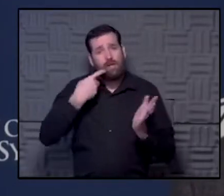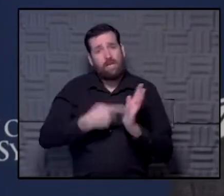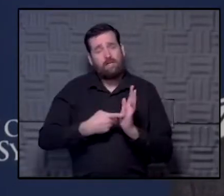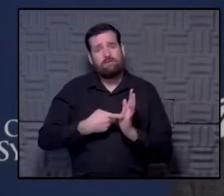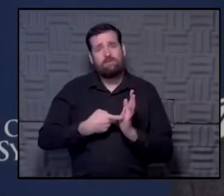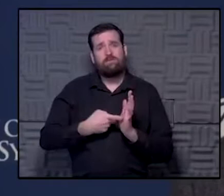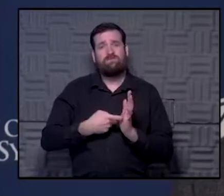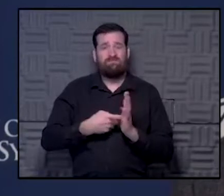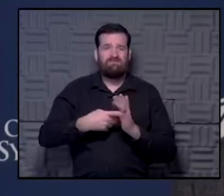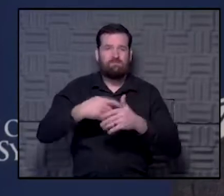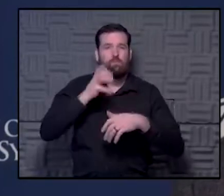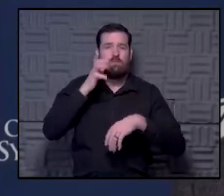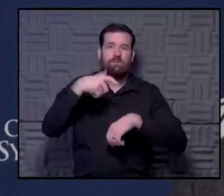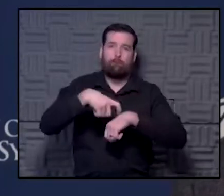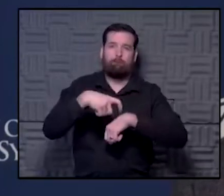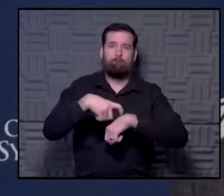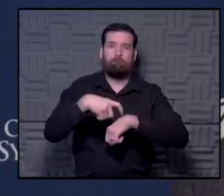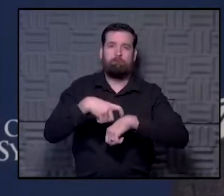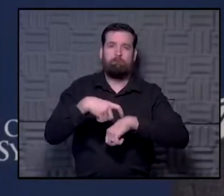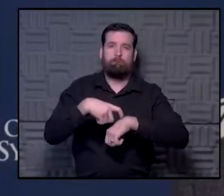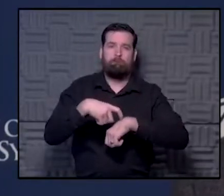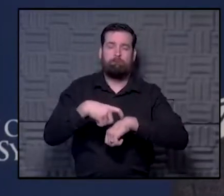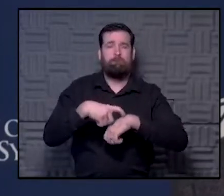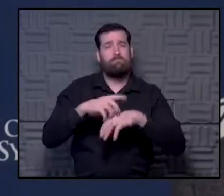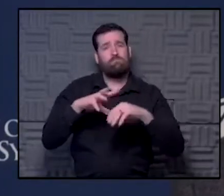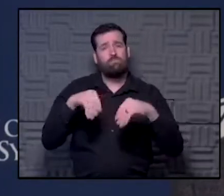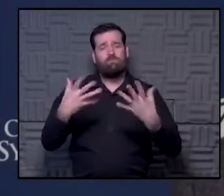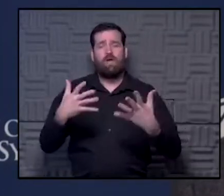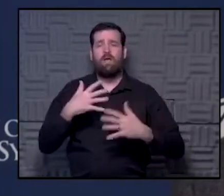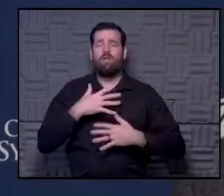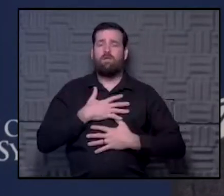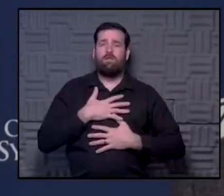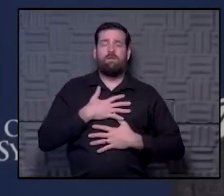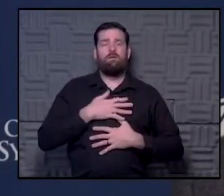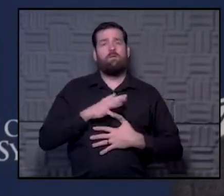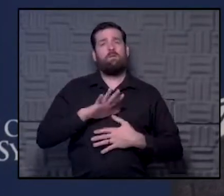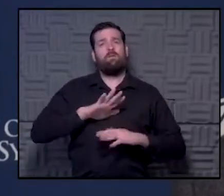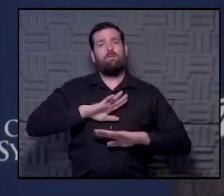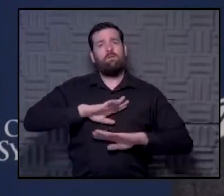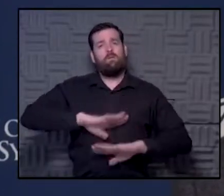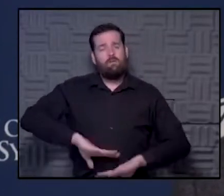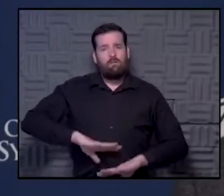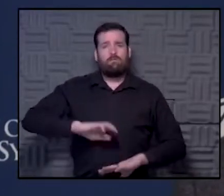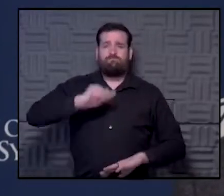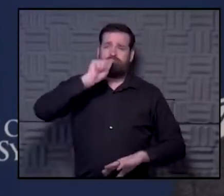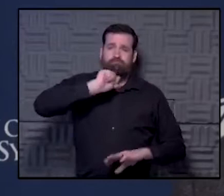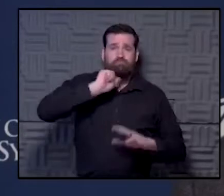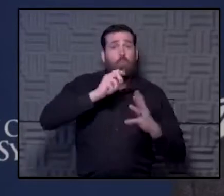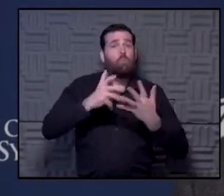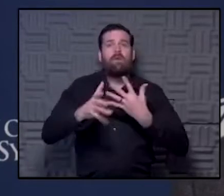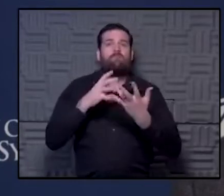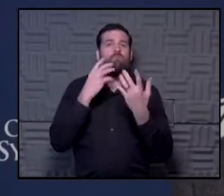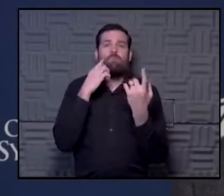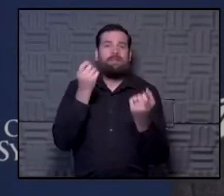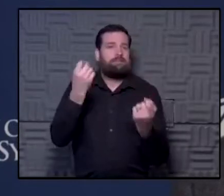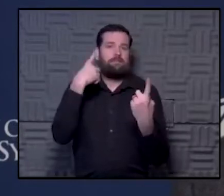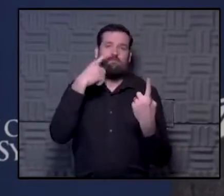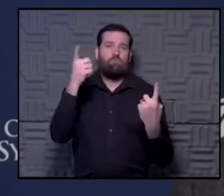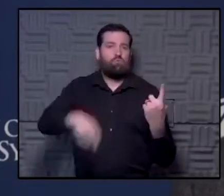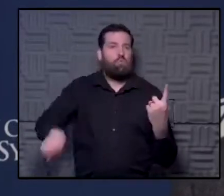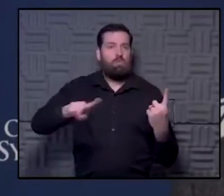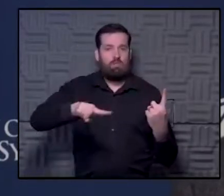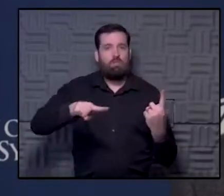going to take time, and give yourself the grace to go through this in whatever way makes sense for you.